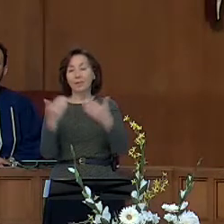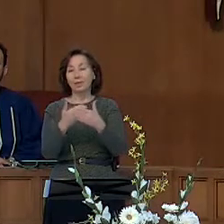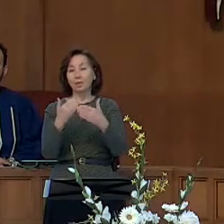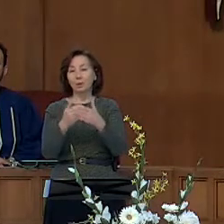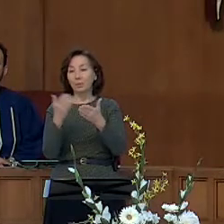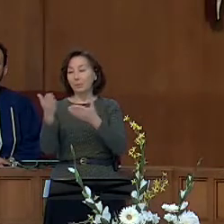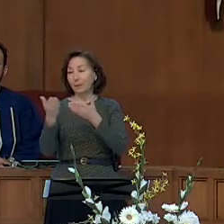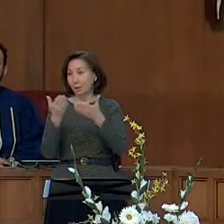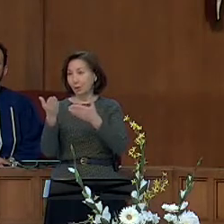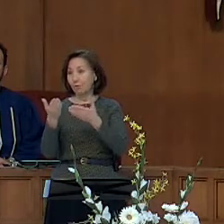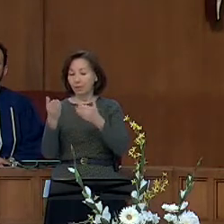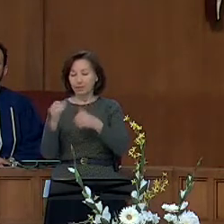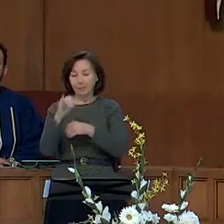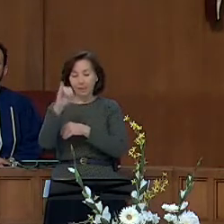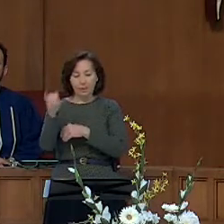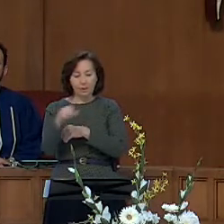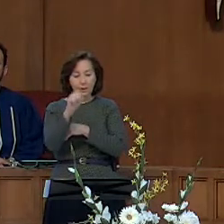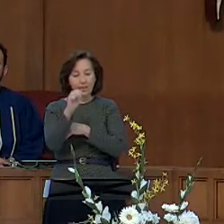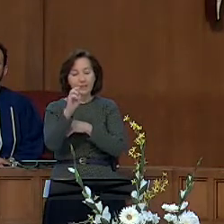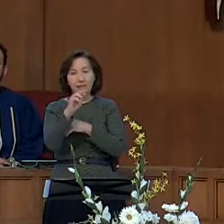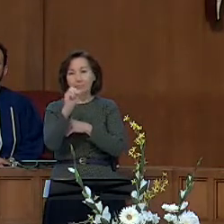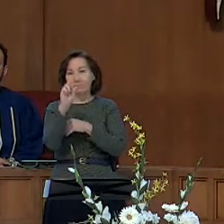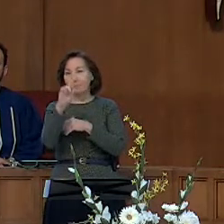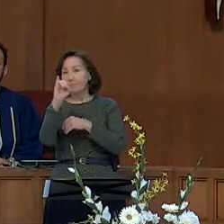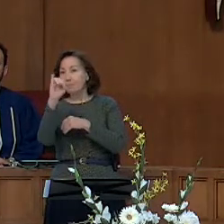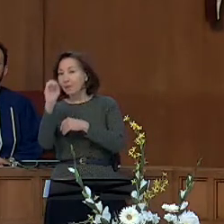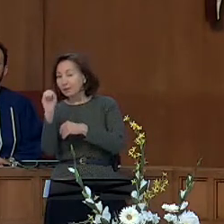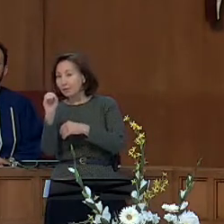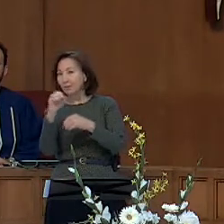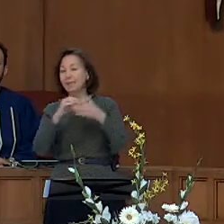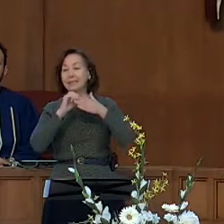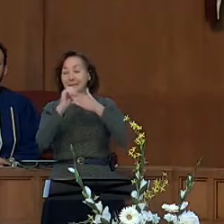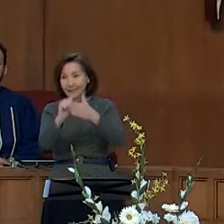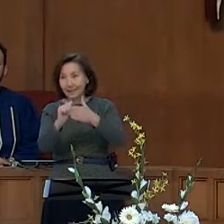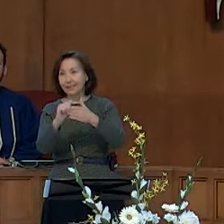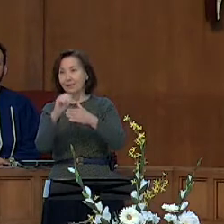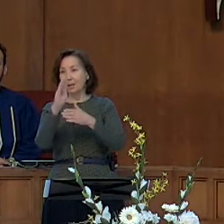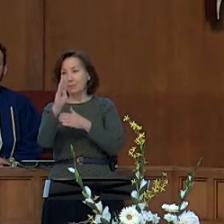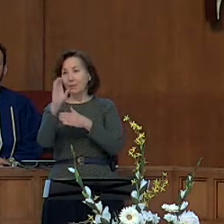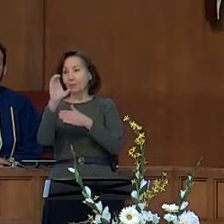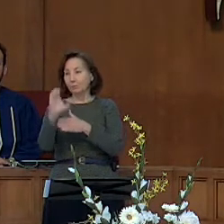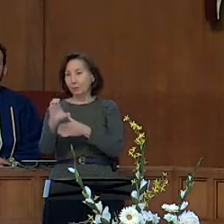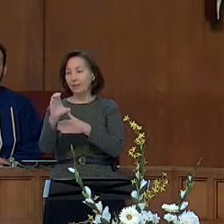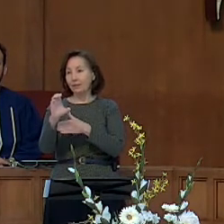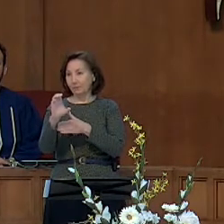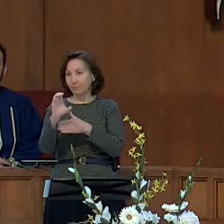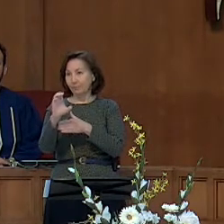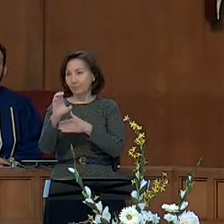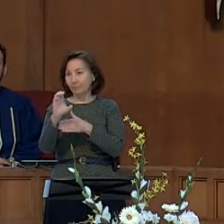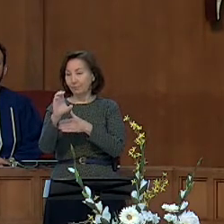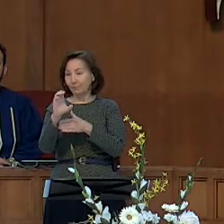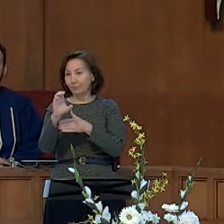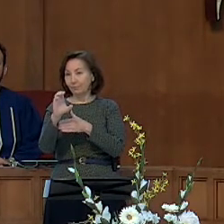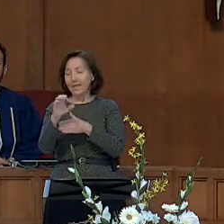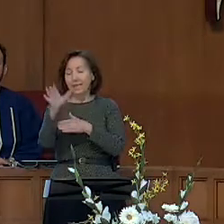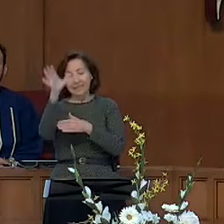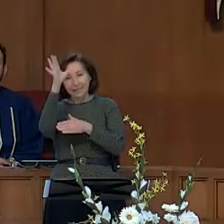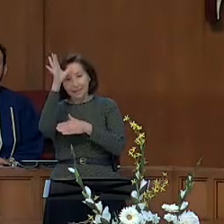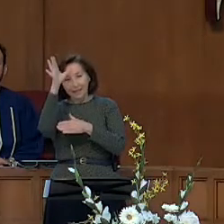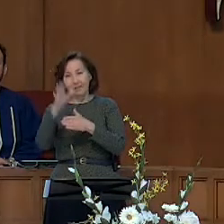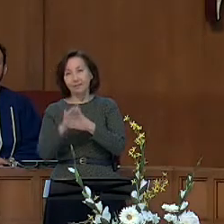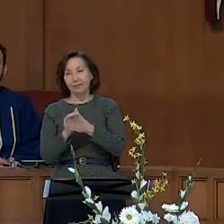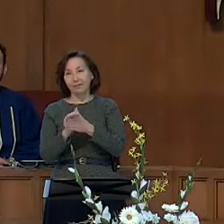ministry. Mario Head is going to be leading. He is leading our BC men, BC dads. And